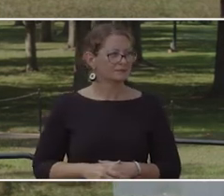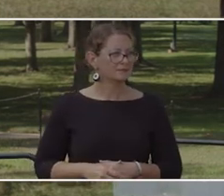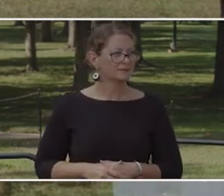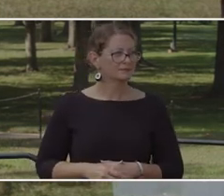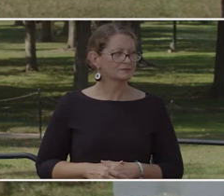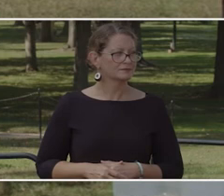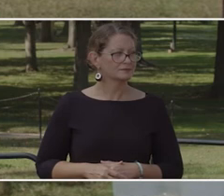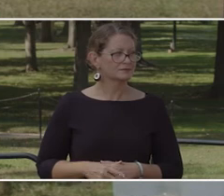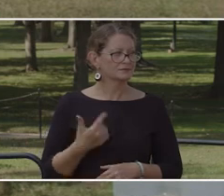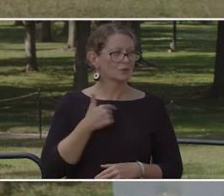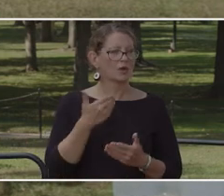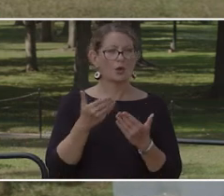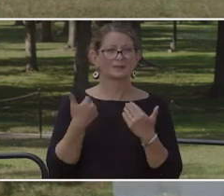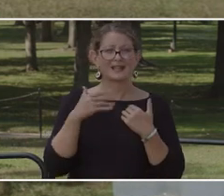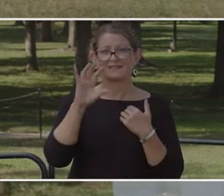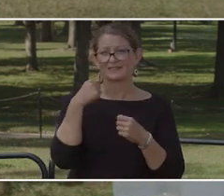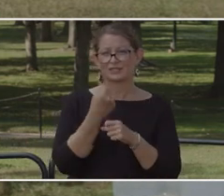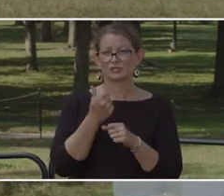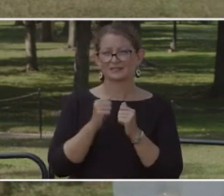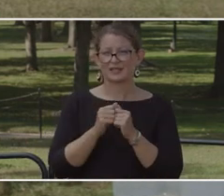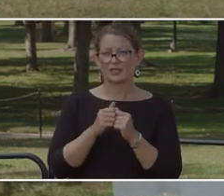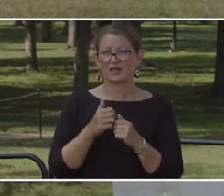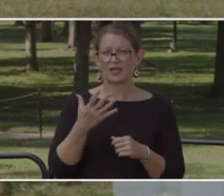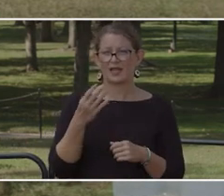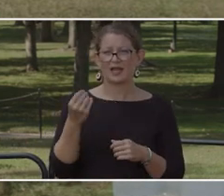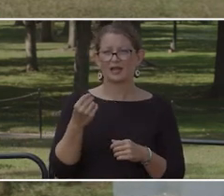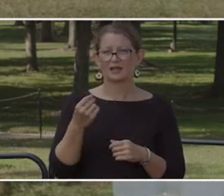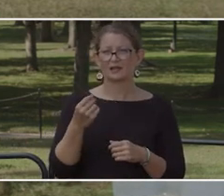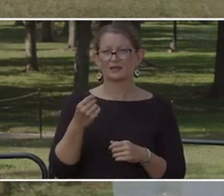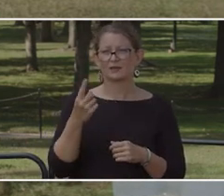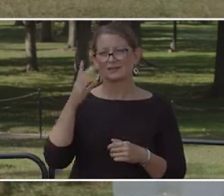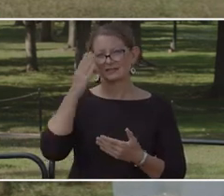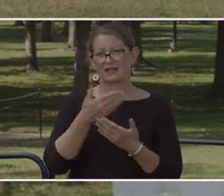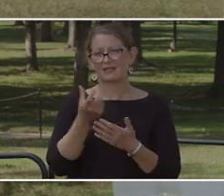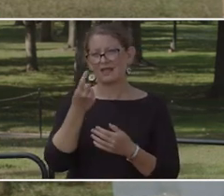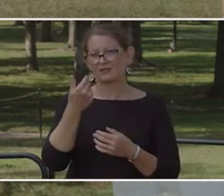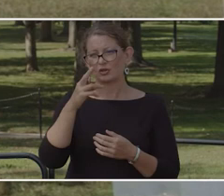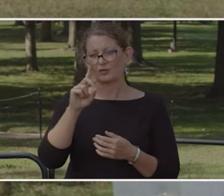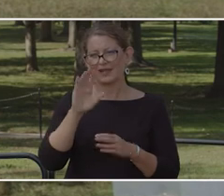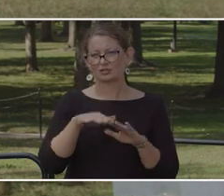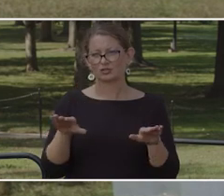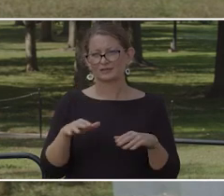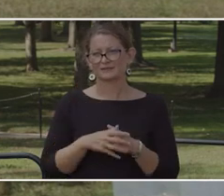We almost had 50 years in. We have 4 grown sons, 11 grandchildren, Poppy.